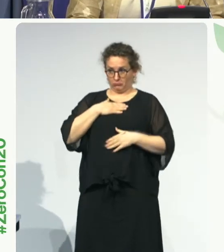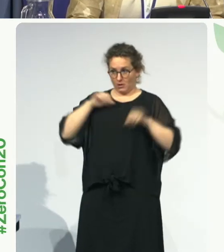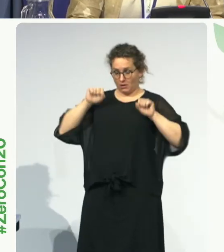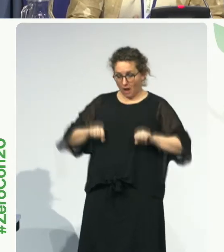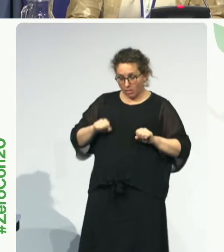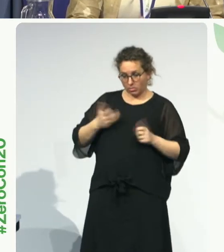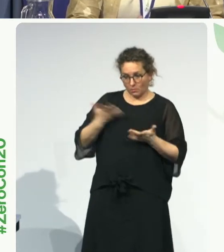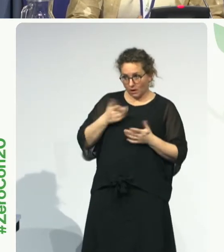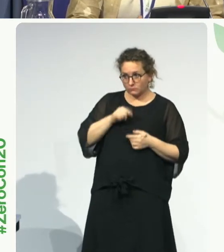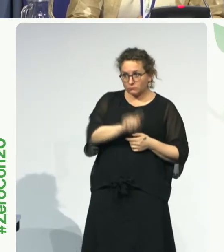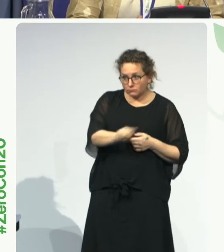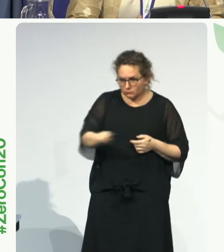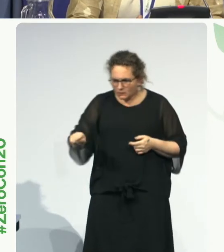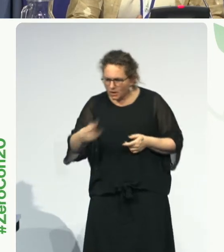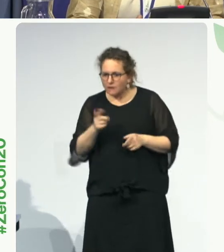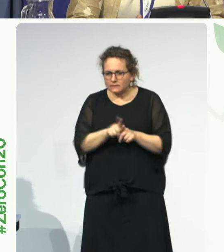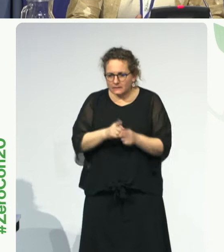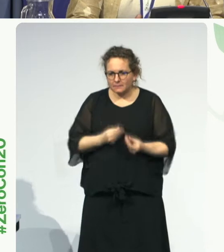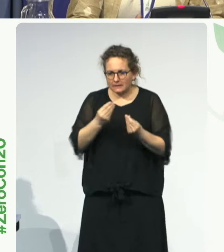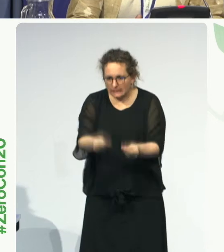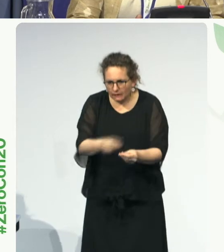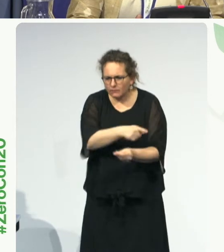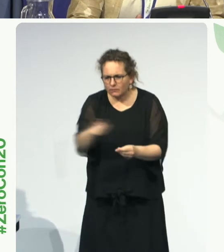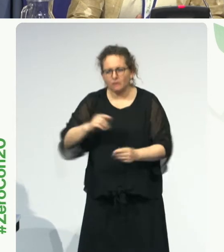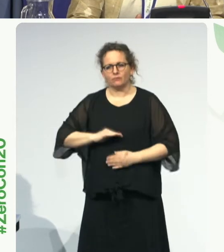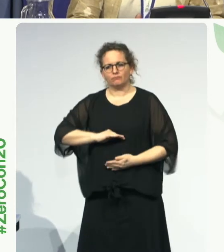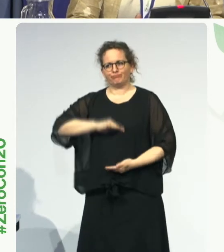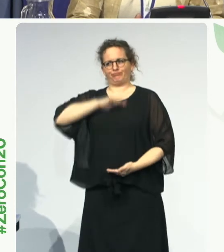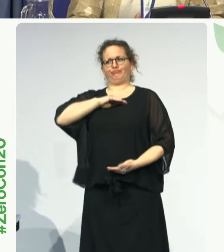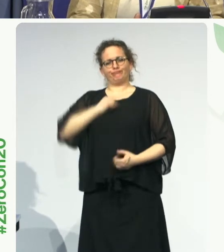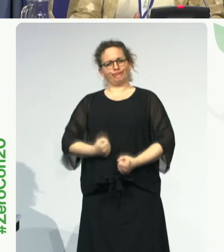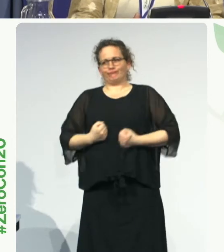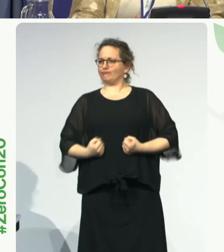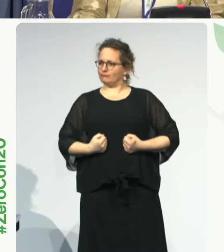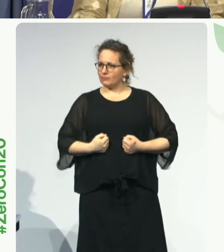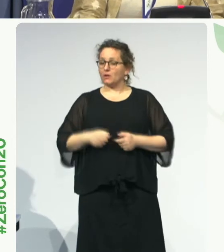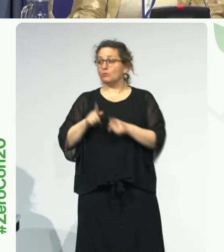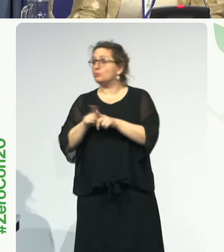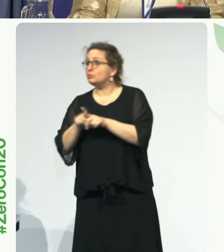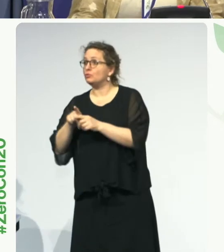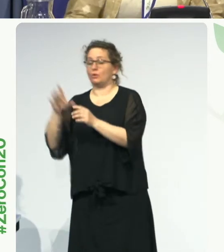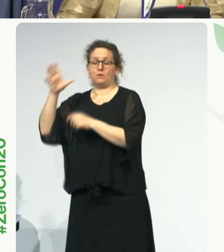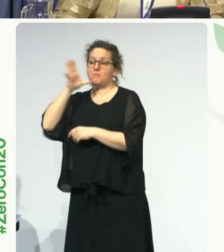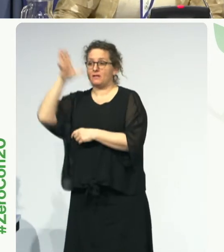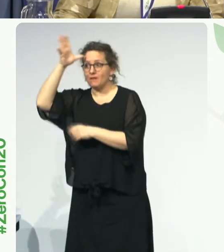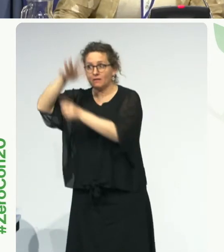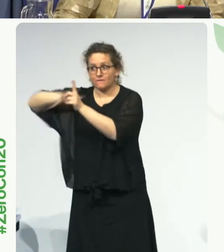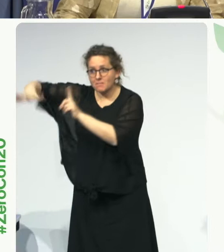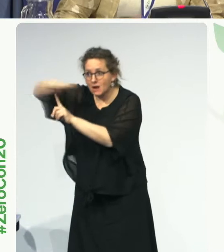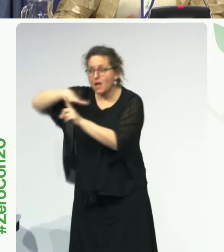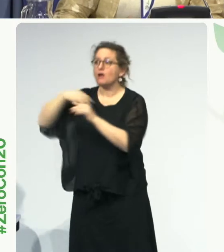awareness, capacity building of parents and teachers, provision of teaching and learning material, and assistive